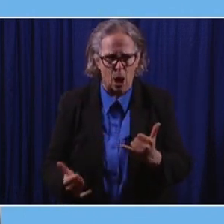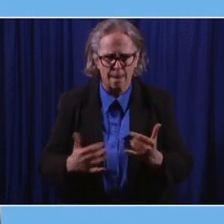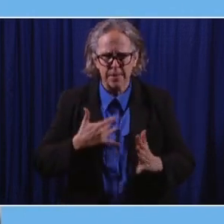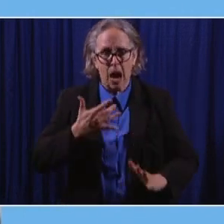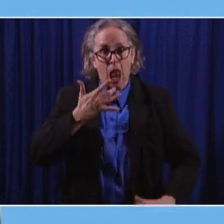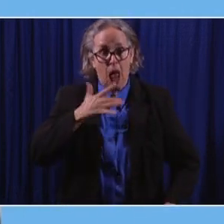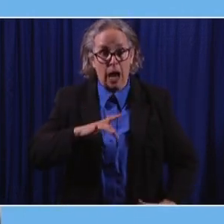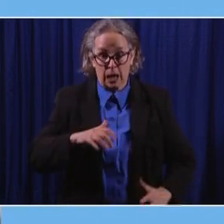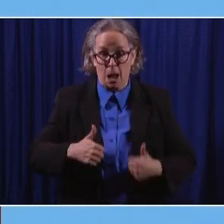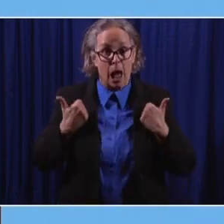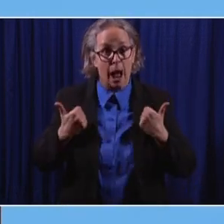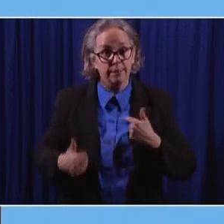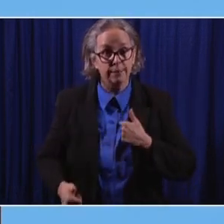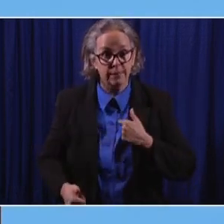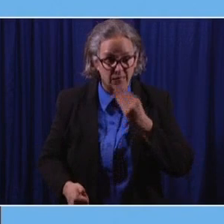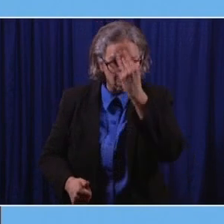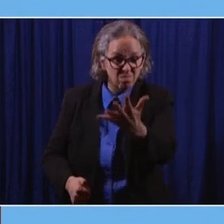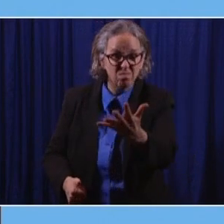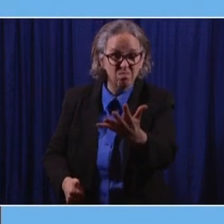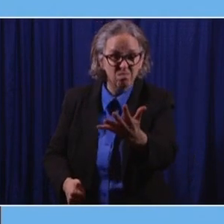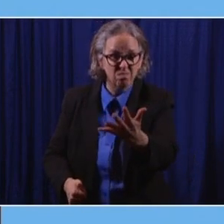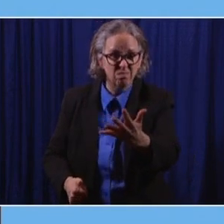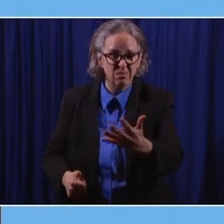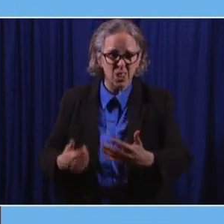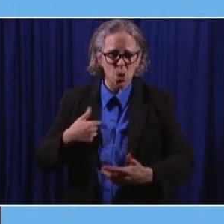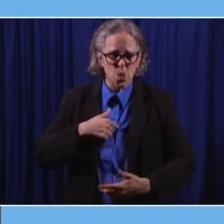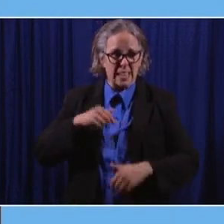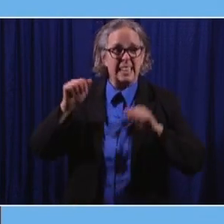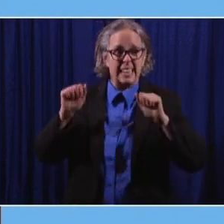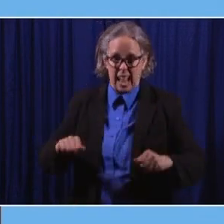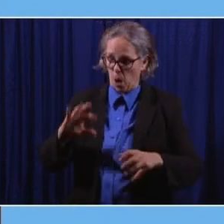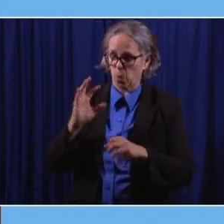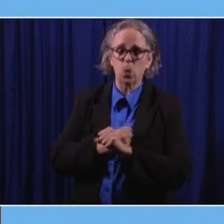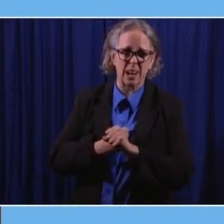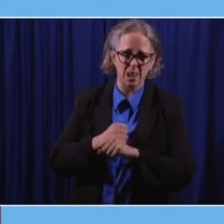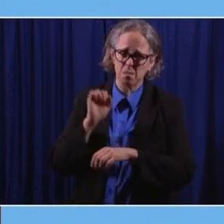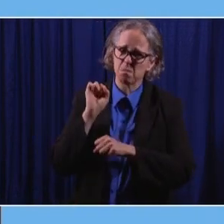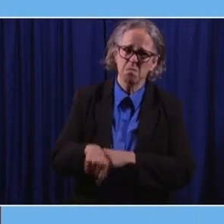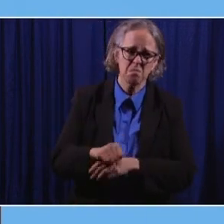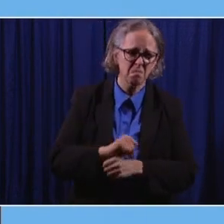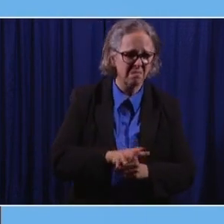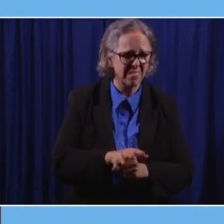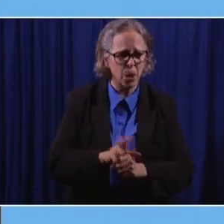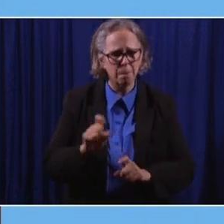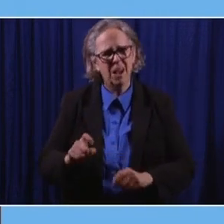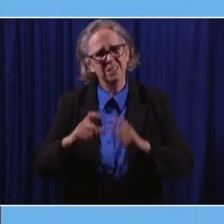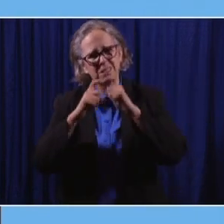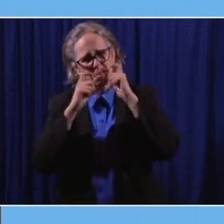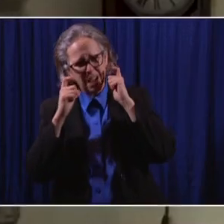beat this, but it's going to take everyone doing the right thing every single day.